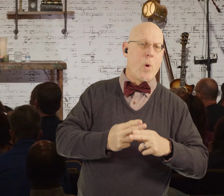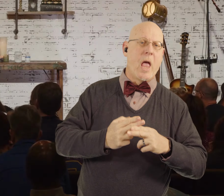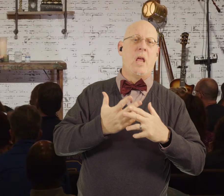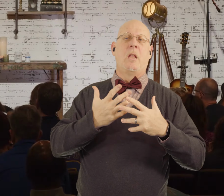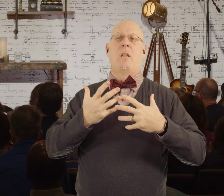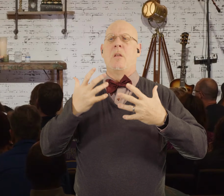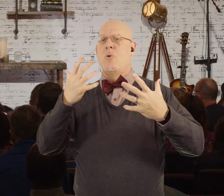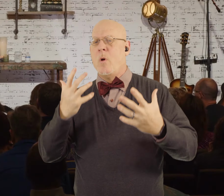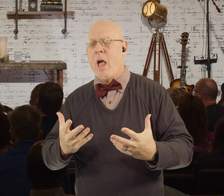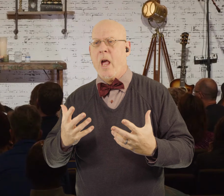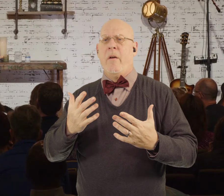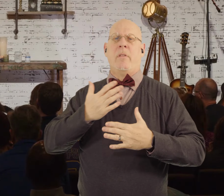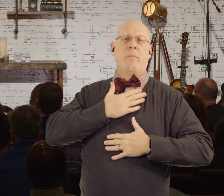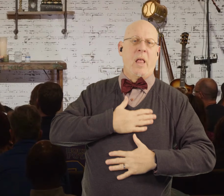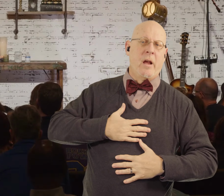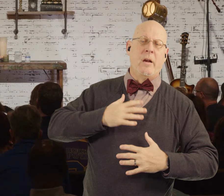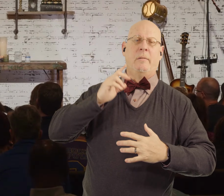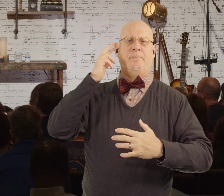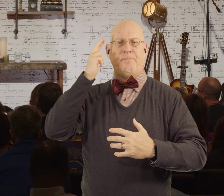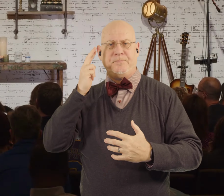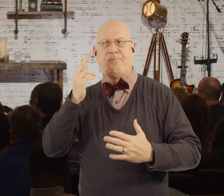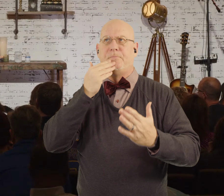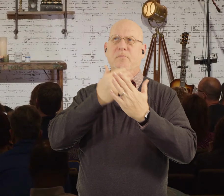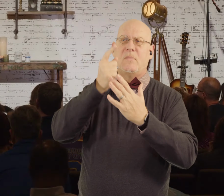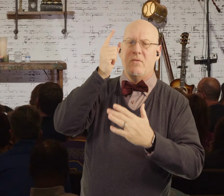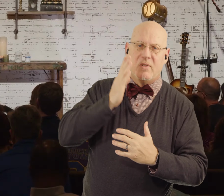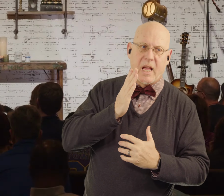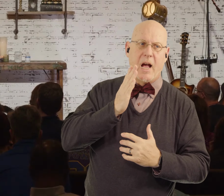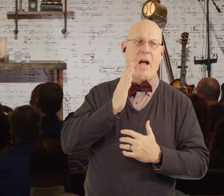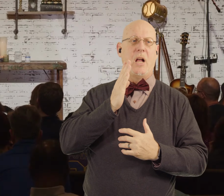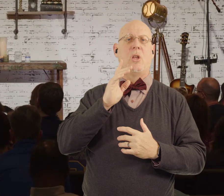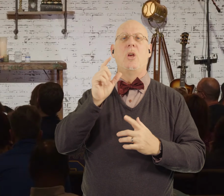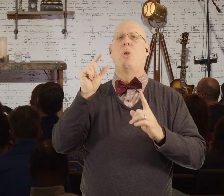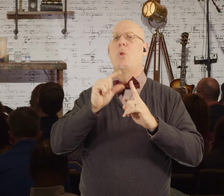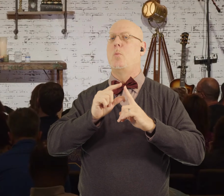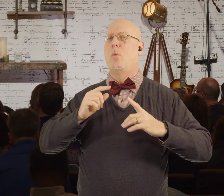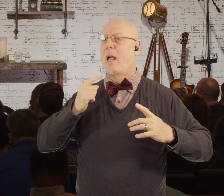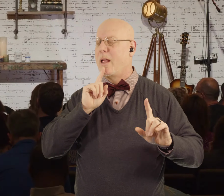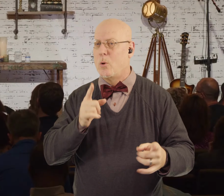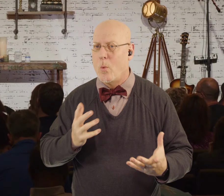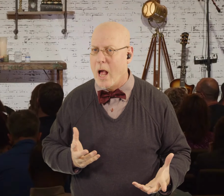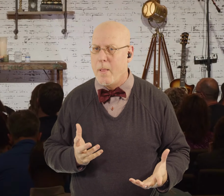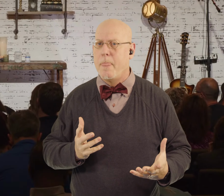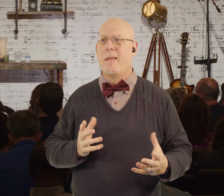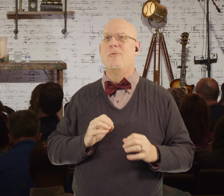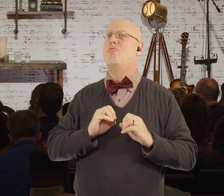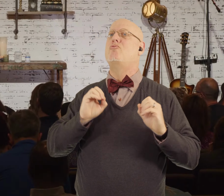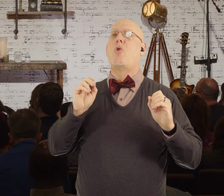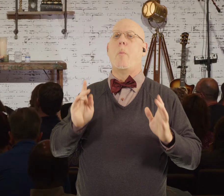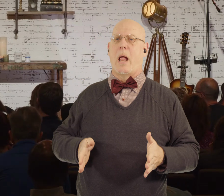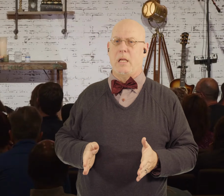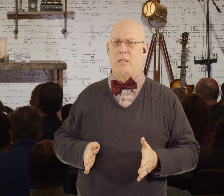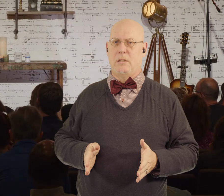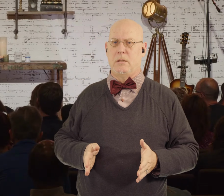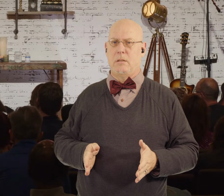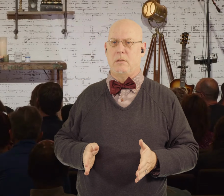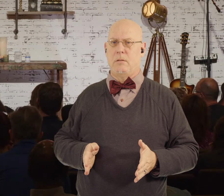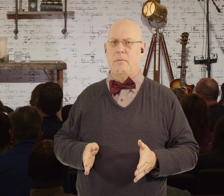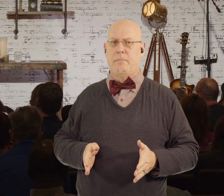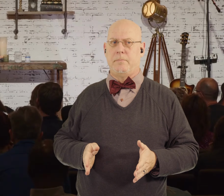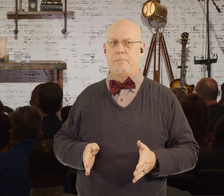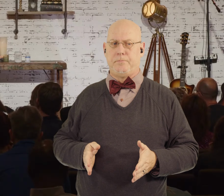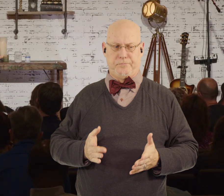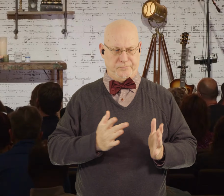can handle the weight and gravity of the pleasures and the purposes and the goodness of God? And the word is